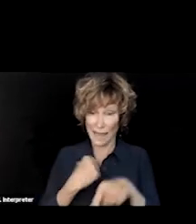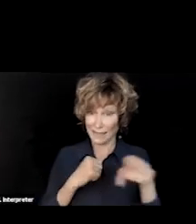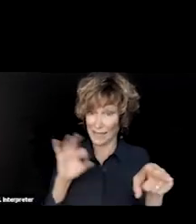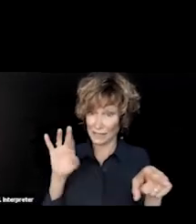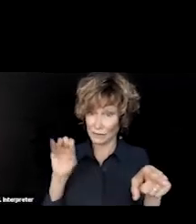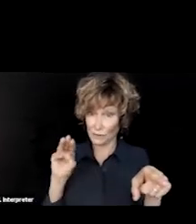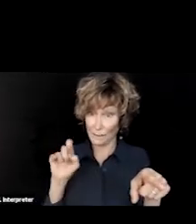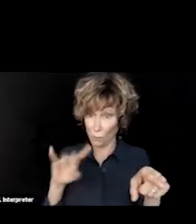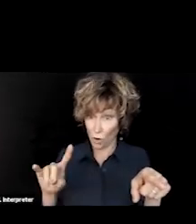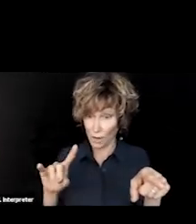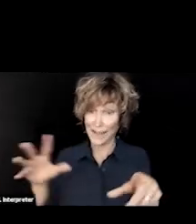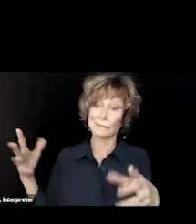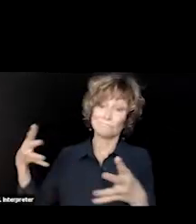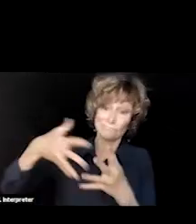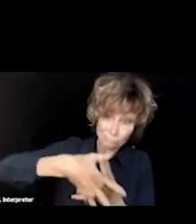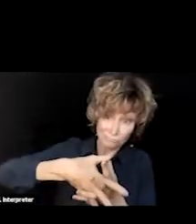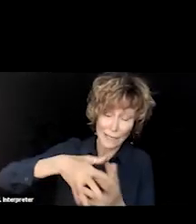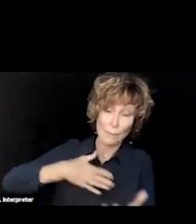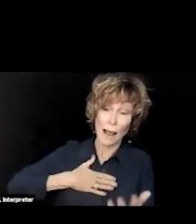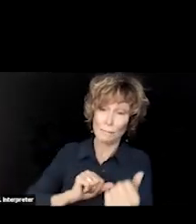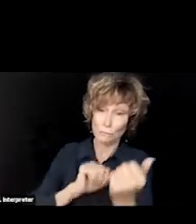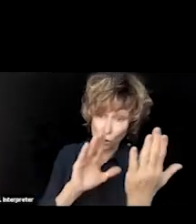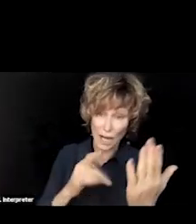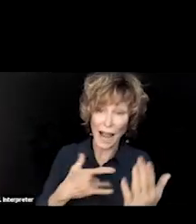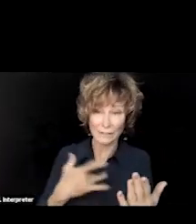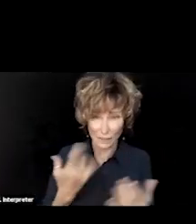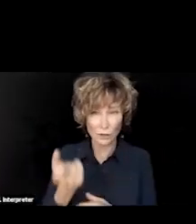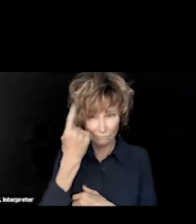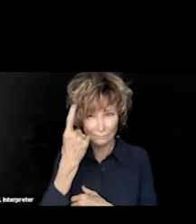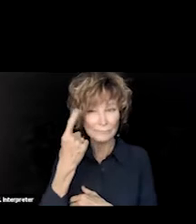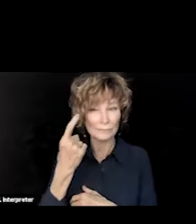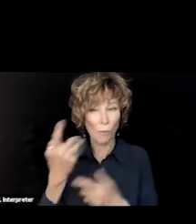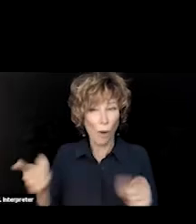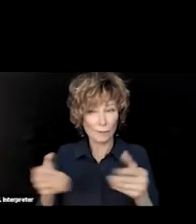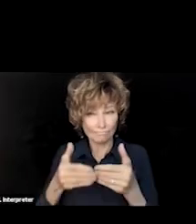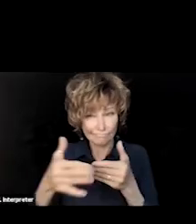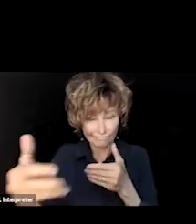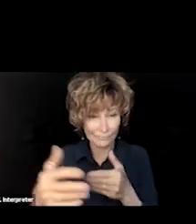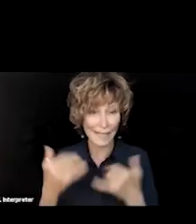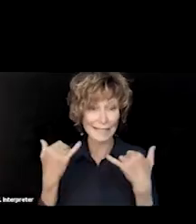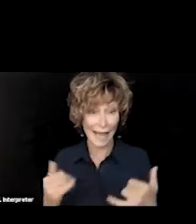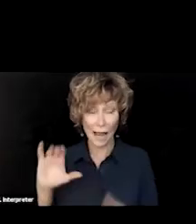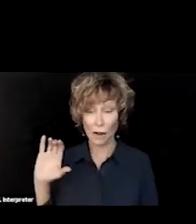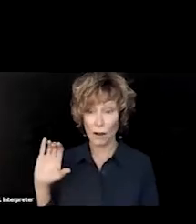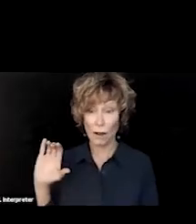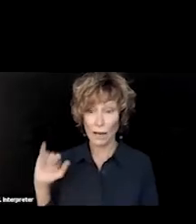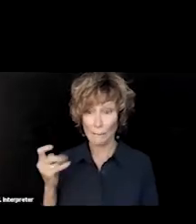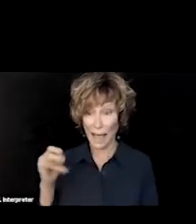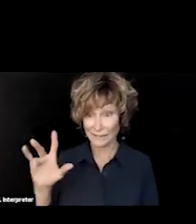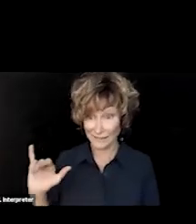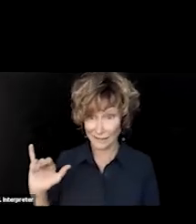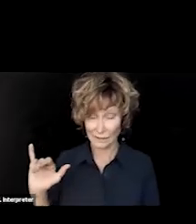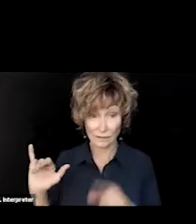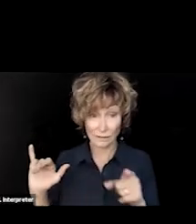my approach, so I don't think you'll feel lost. Now let's jump to the capacity outcomes. What will